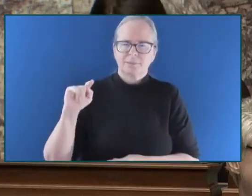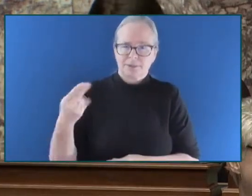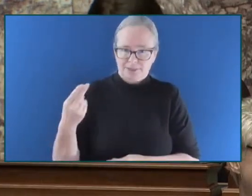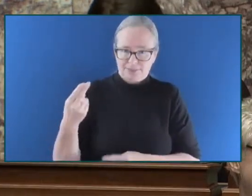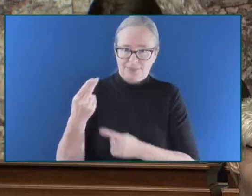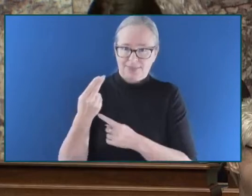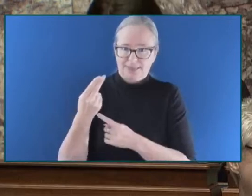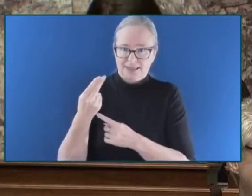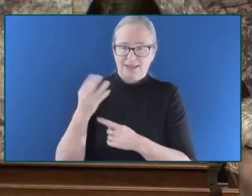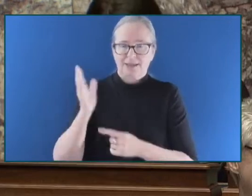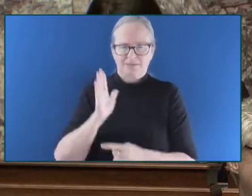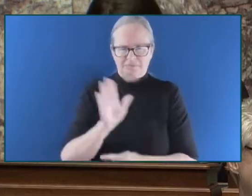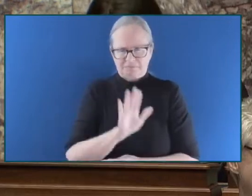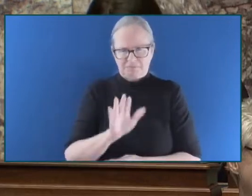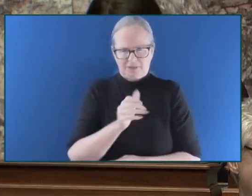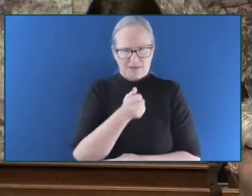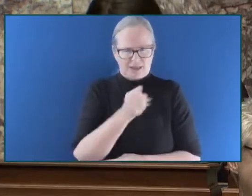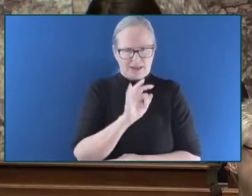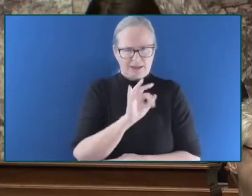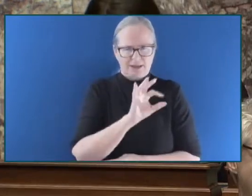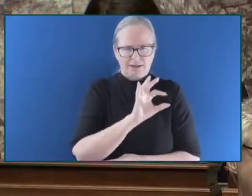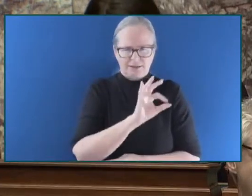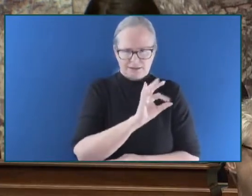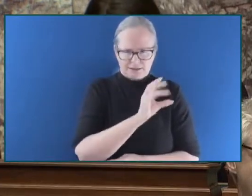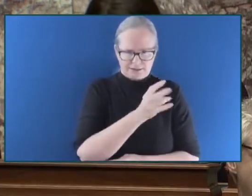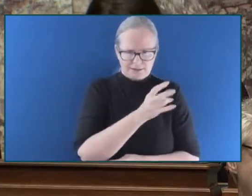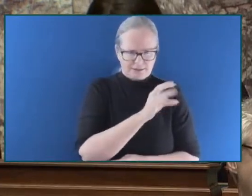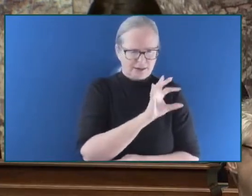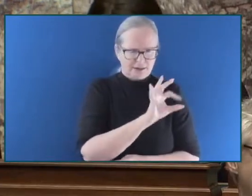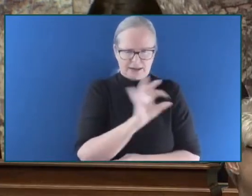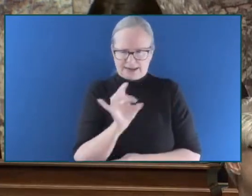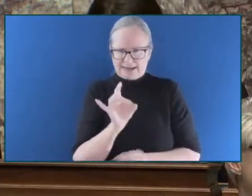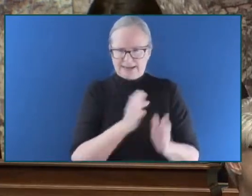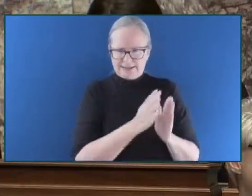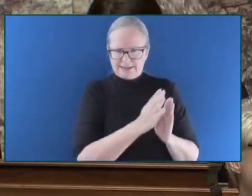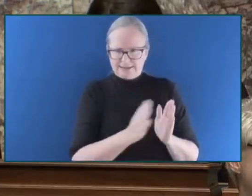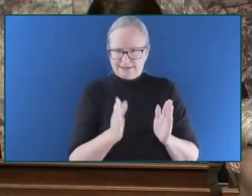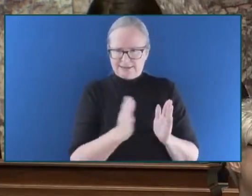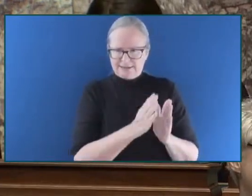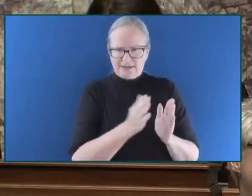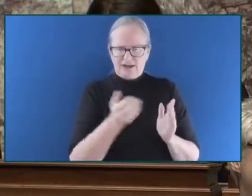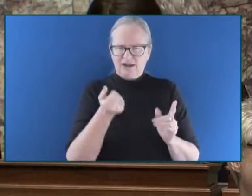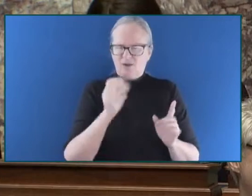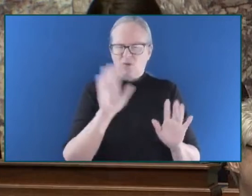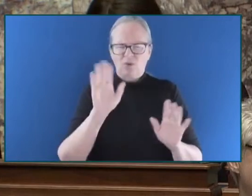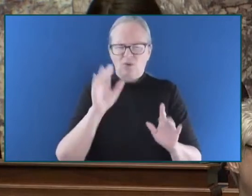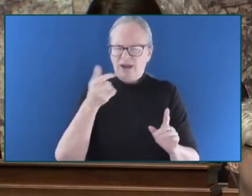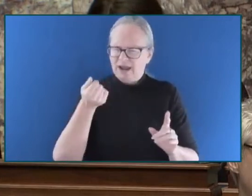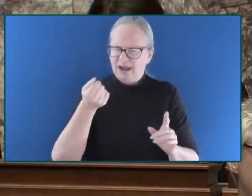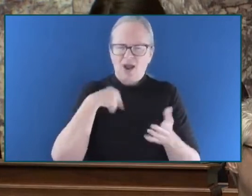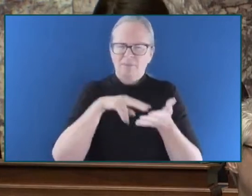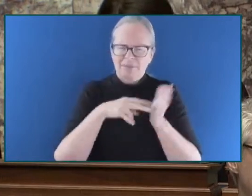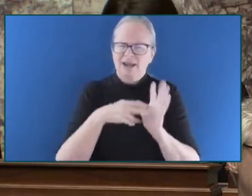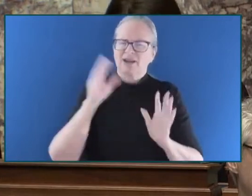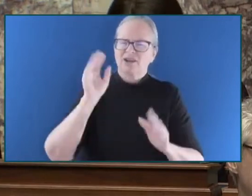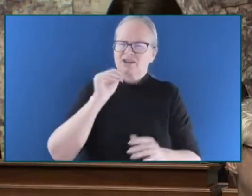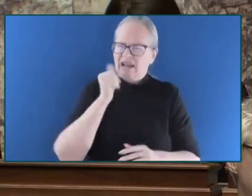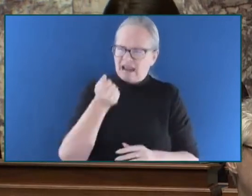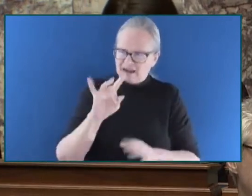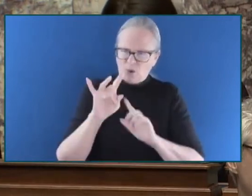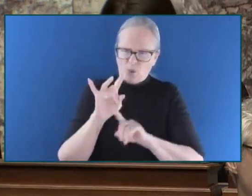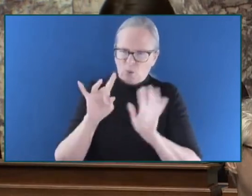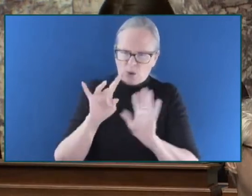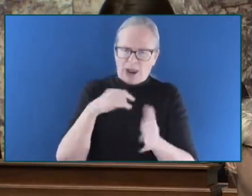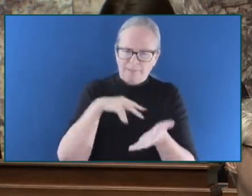not that long ago. And he comes in from time to time, and of course, Connie and he carry on like a house on fire, like old